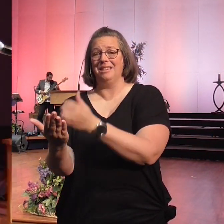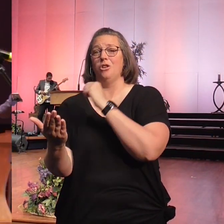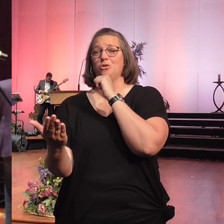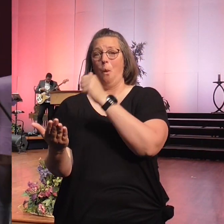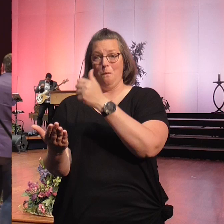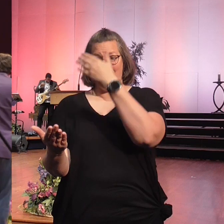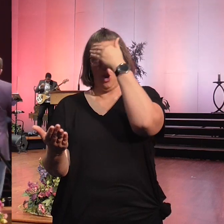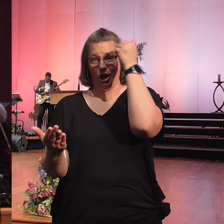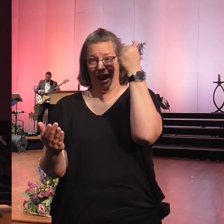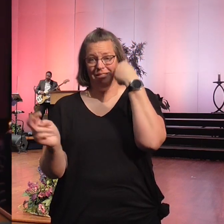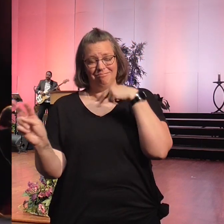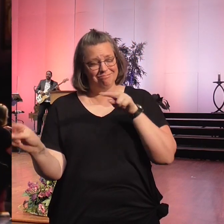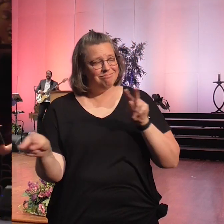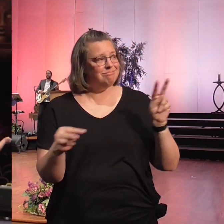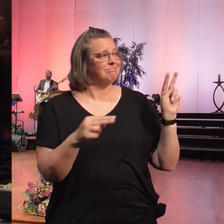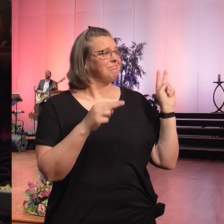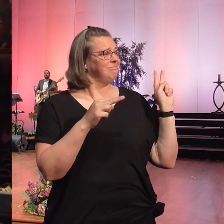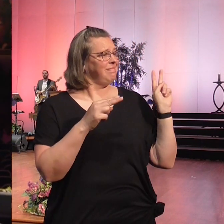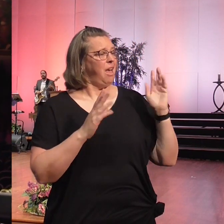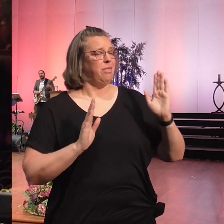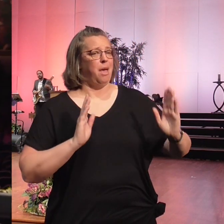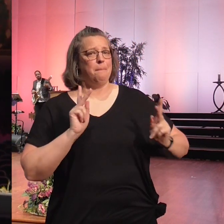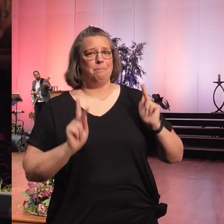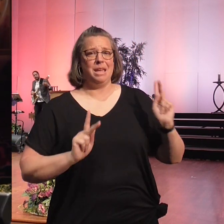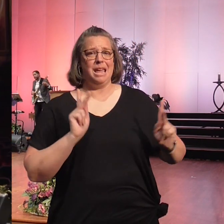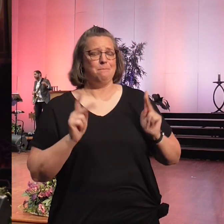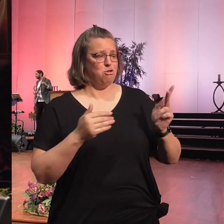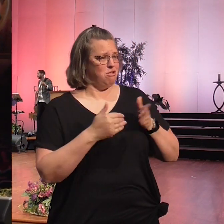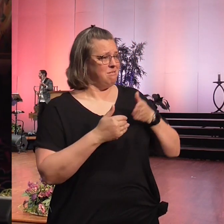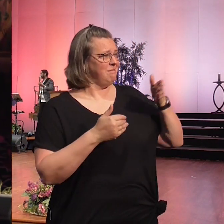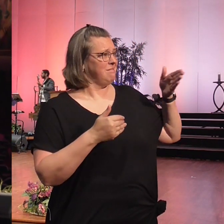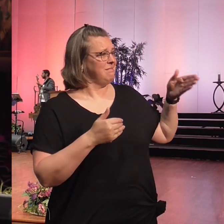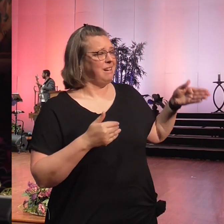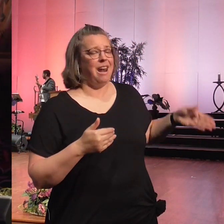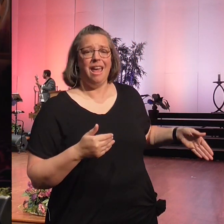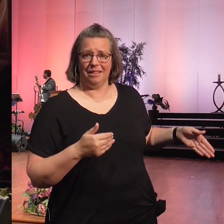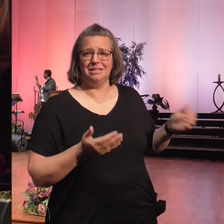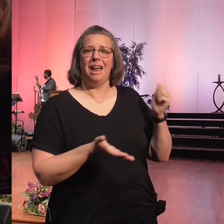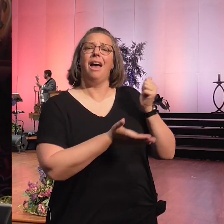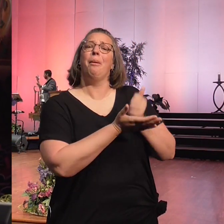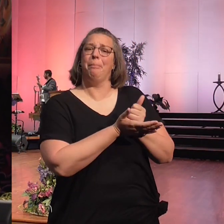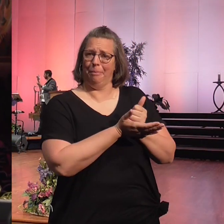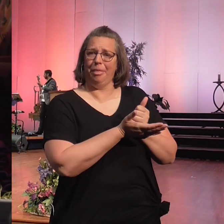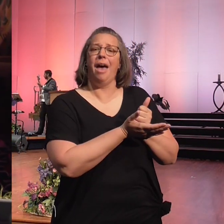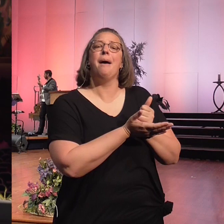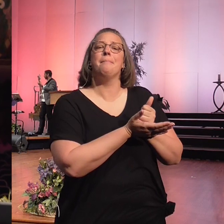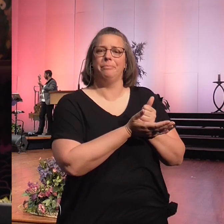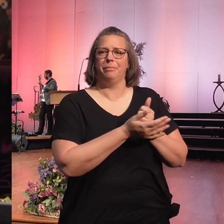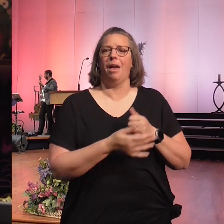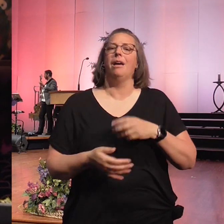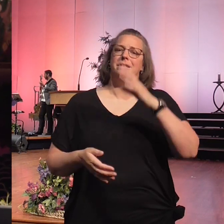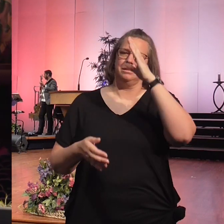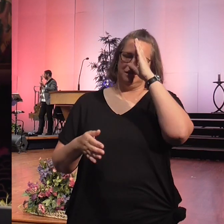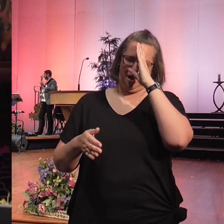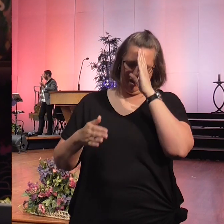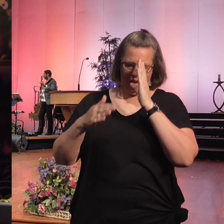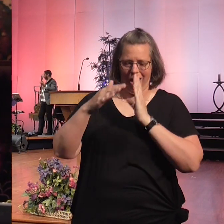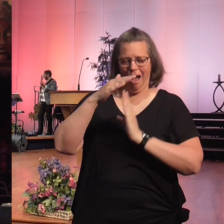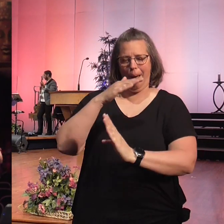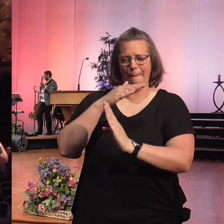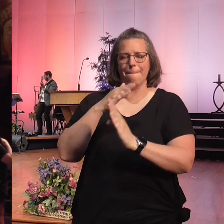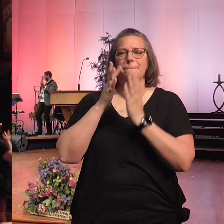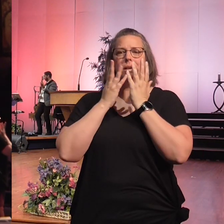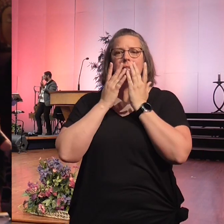turn back around and help the next one in line. Always stay humble